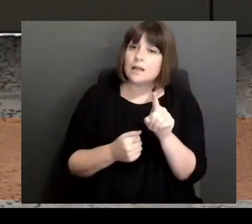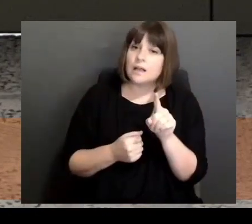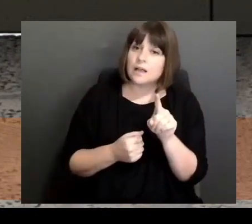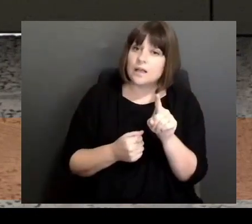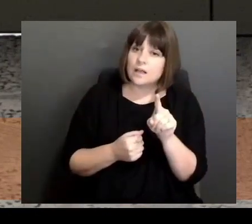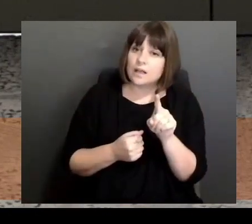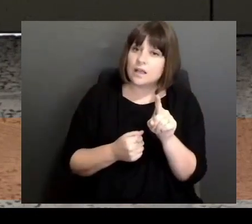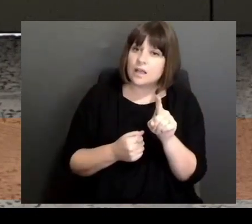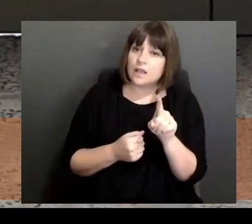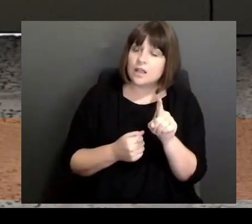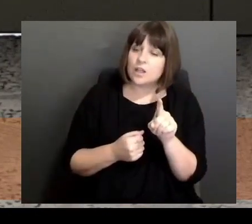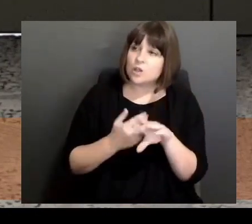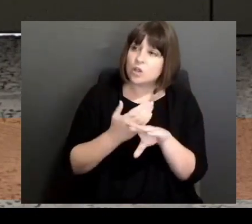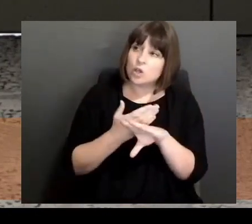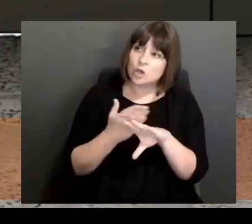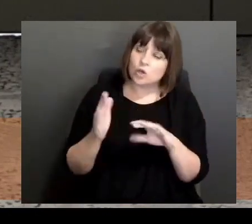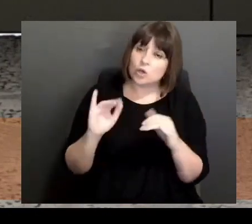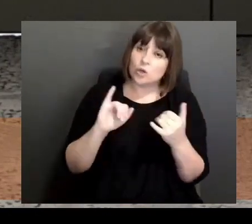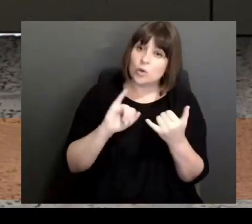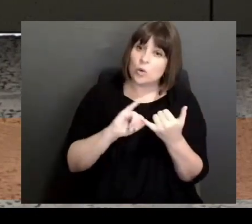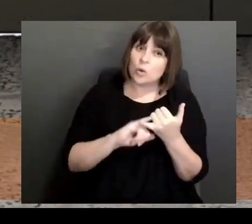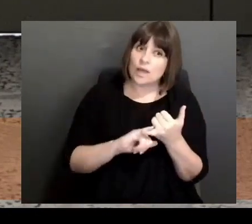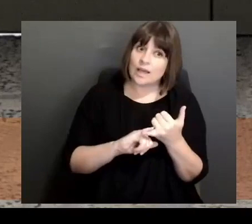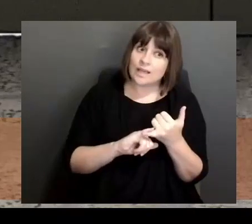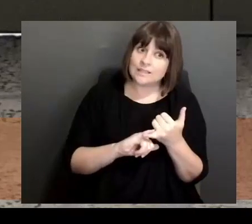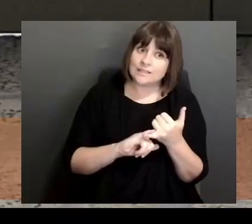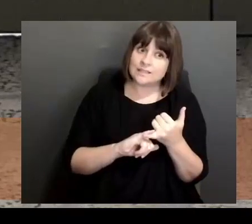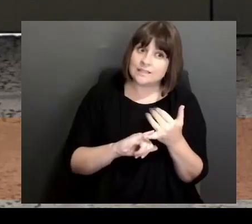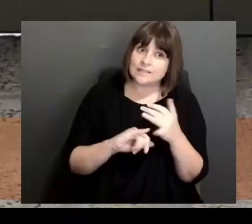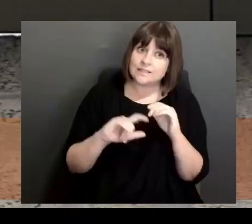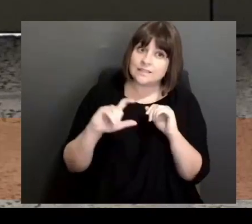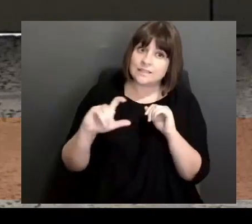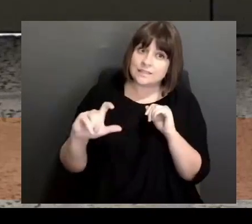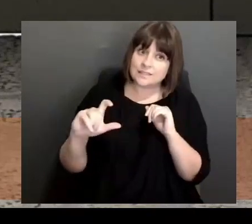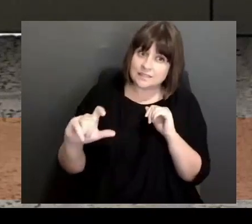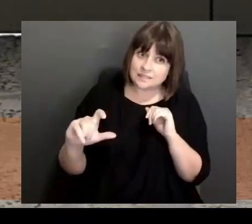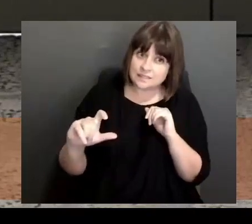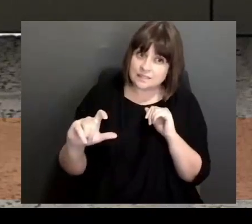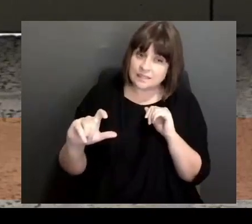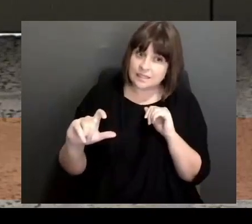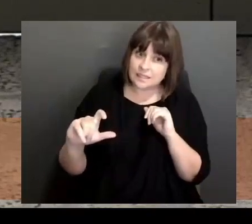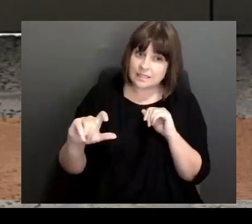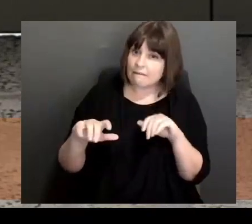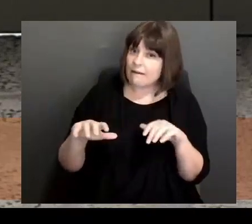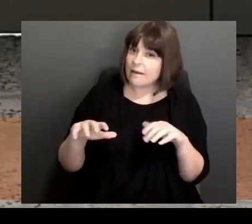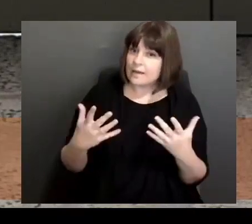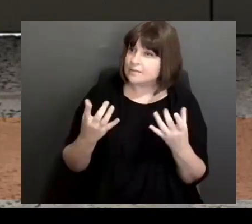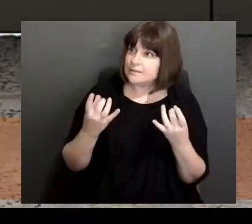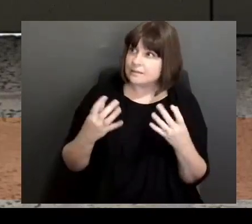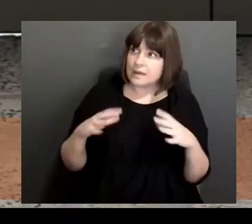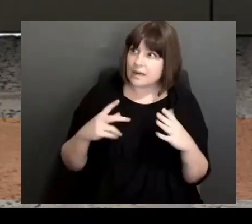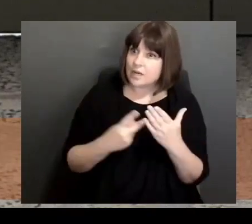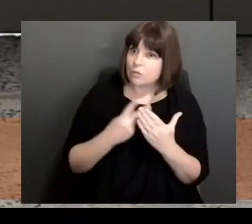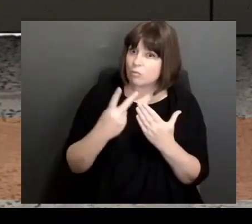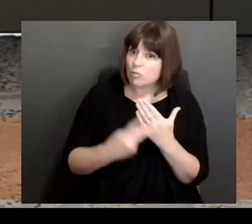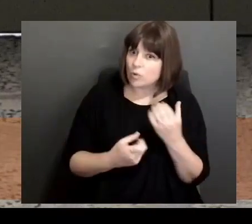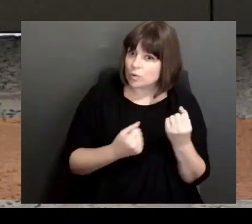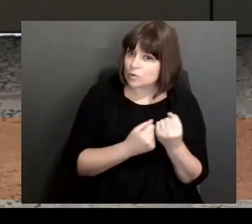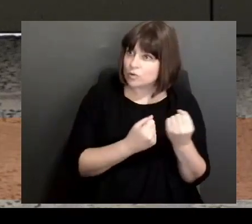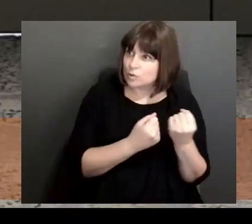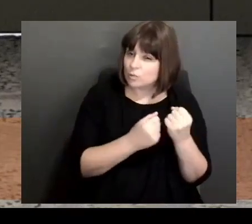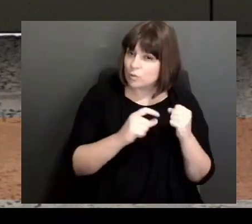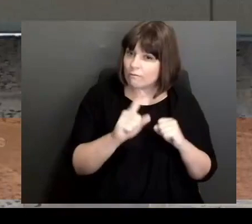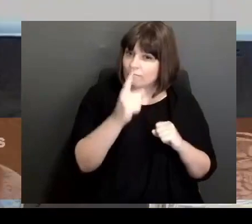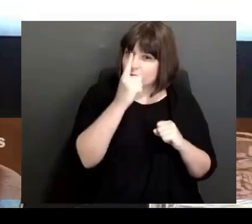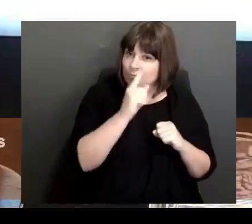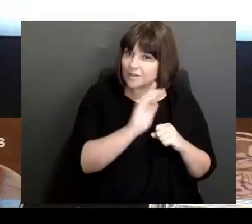However, the new SEC has not commenced any program, as I understand it, to support First Peoples' rights and interests in connection to country,